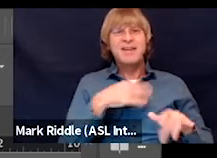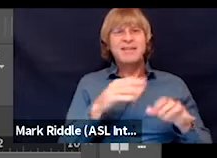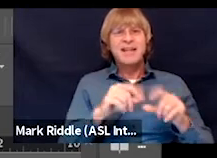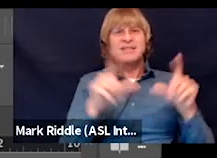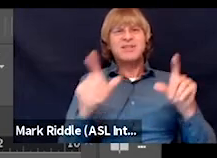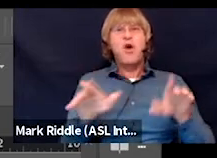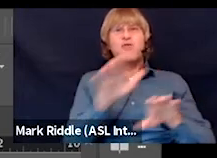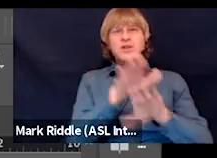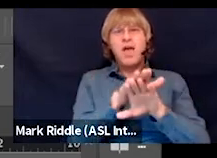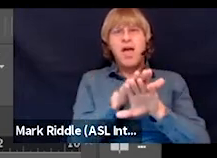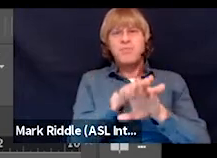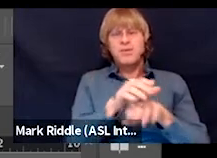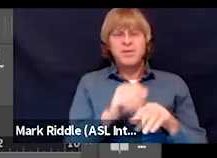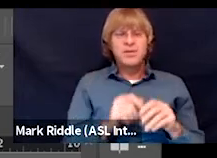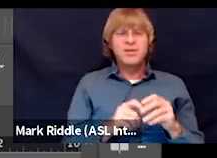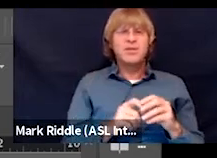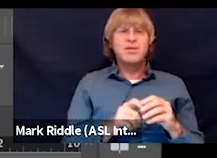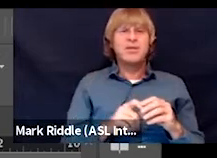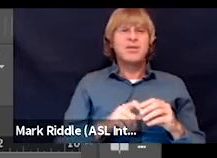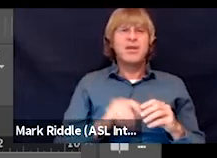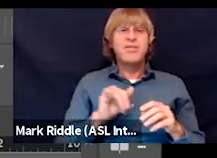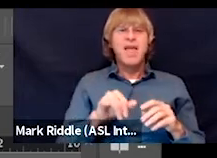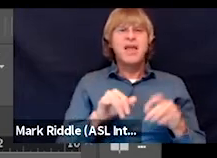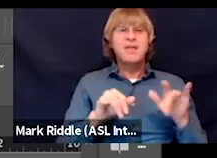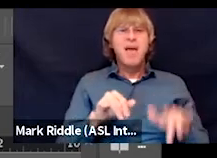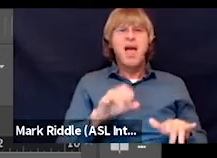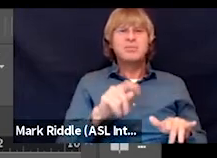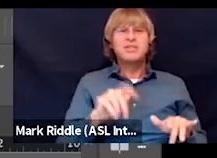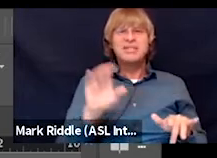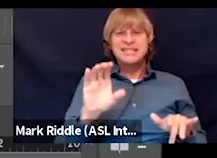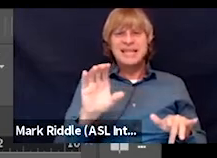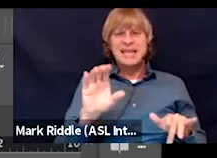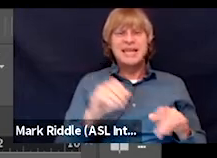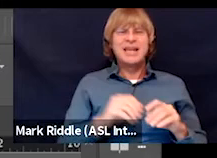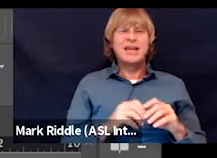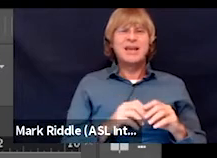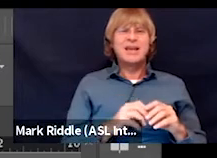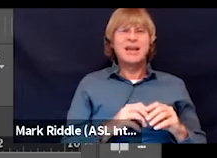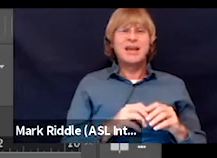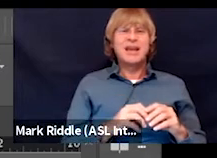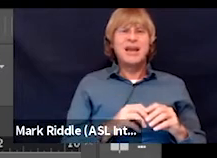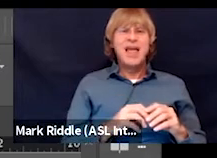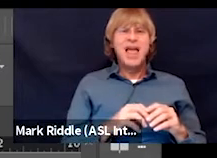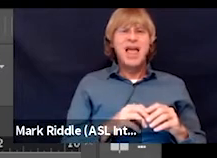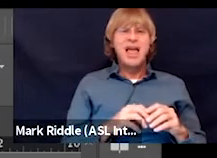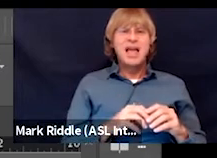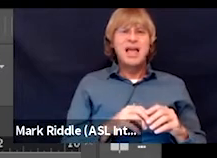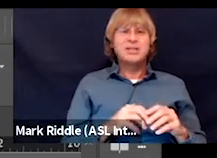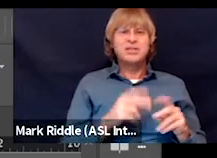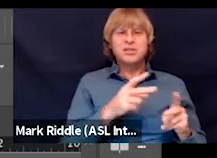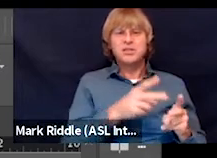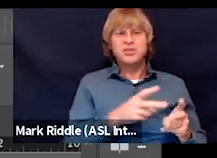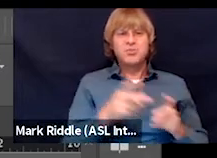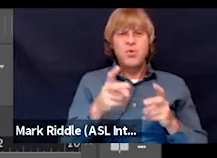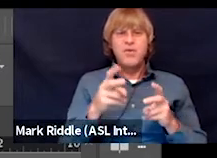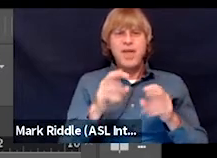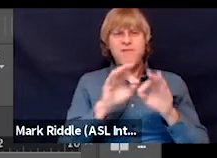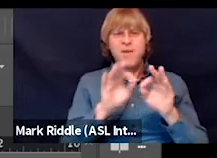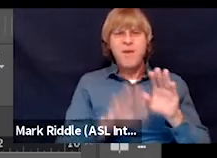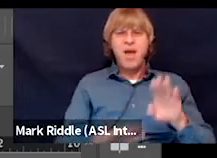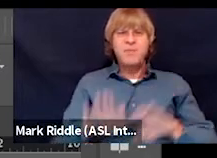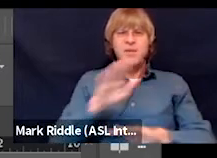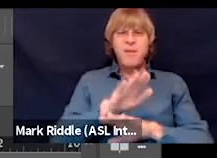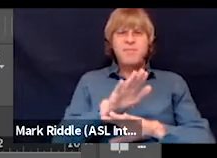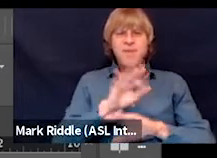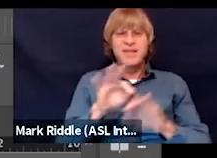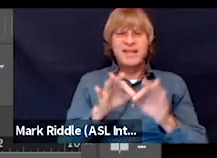over the top of it? Command Option C, and it just pulls that frame up to the bottom